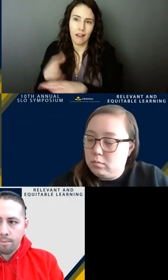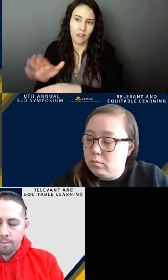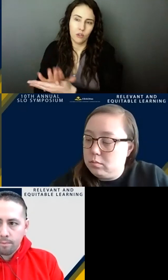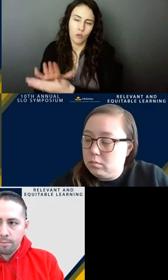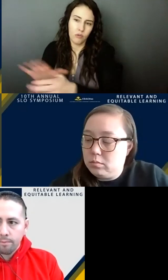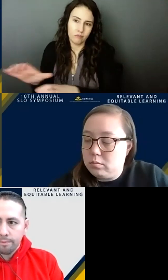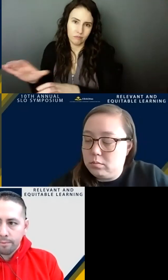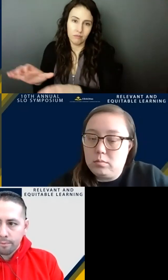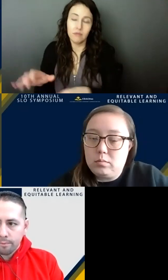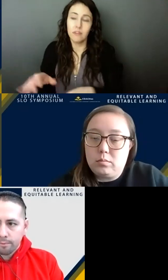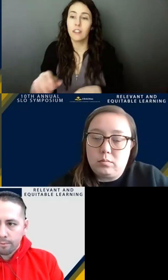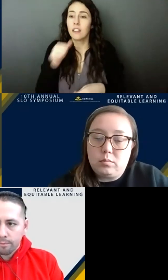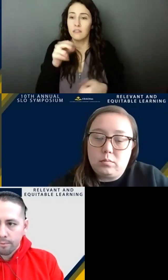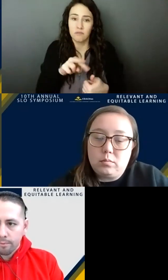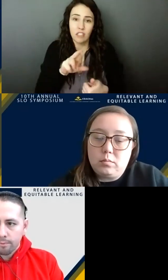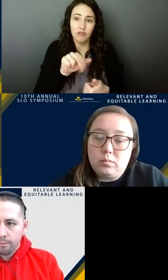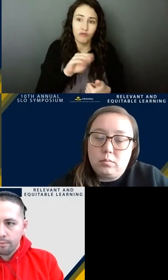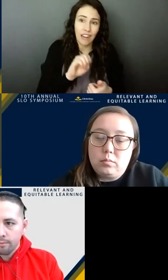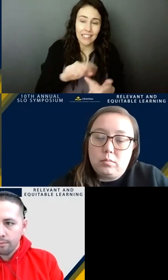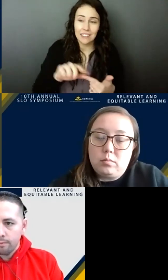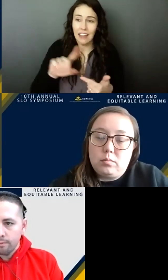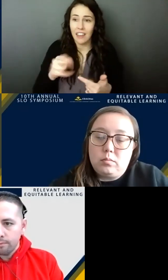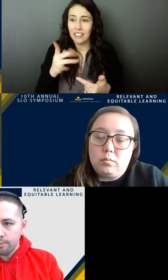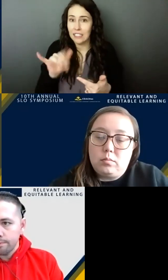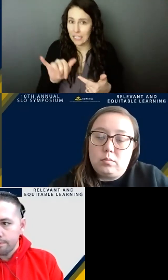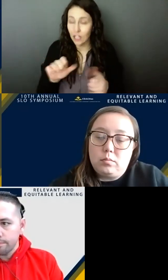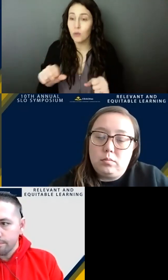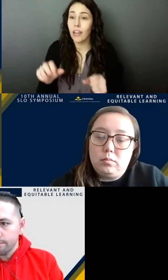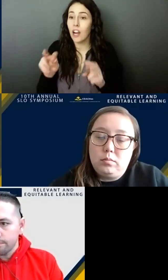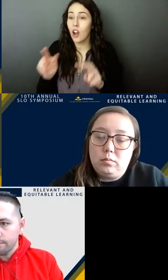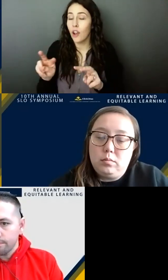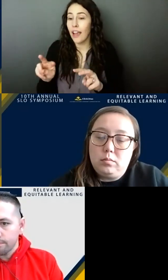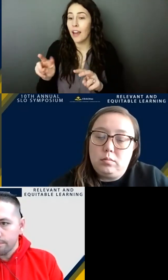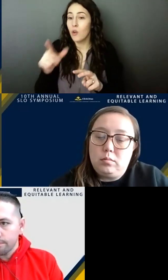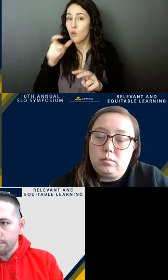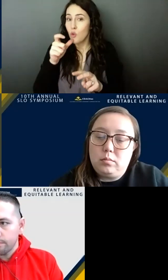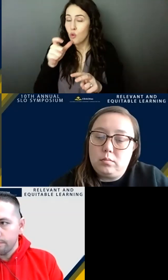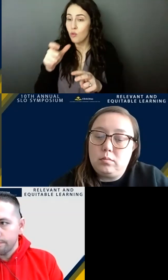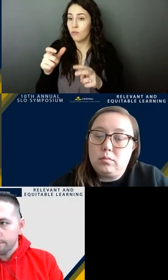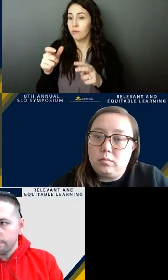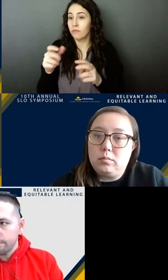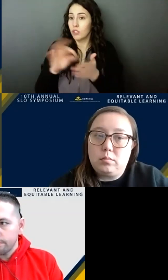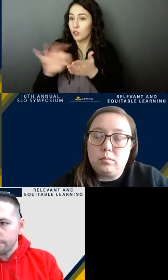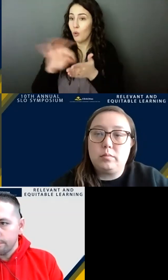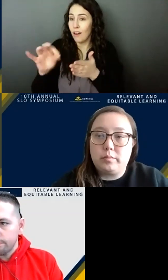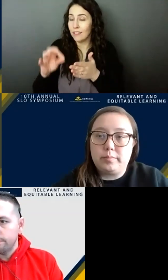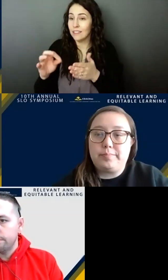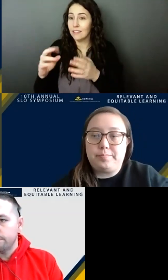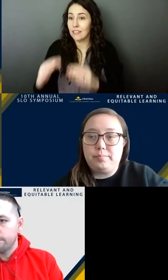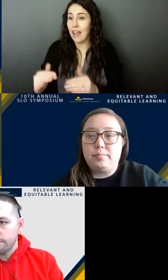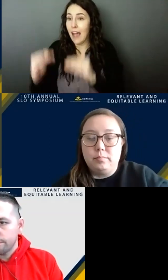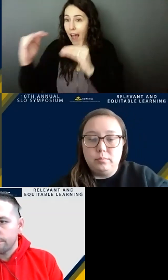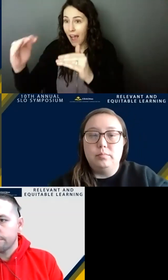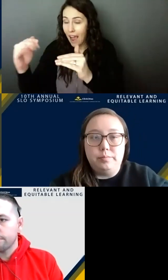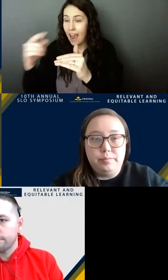look at who are the students who score high on engagement and low on engagement, just divide it that way, and then see who are those students in each category. What do they look like?